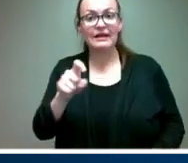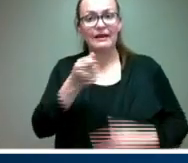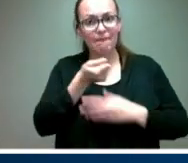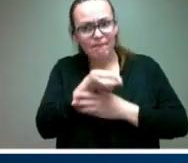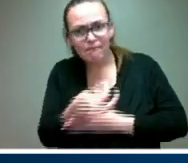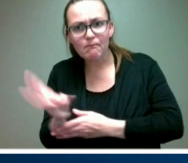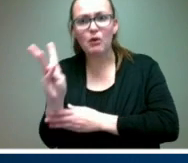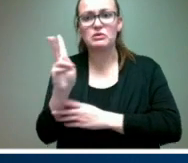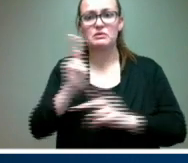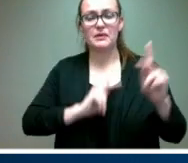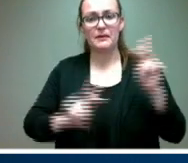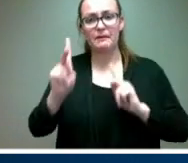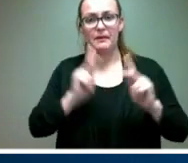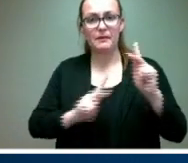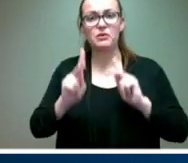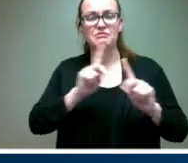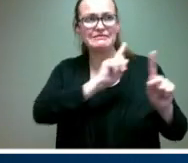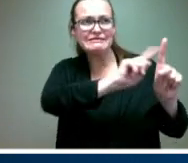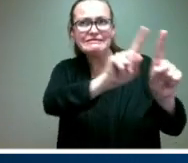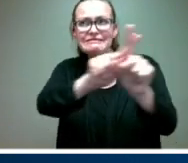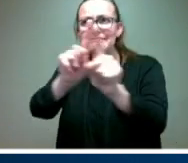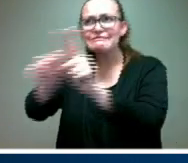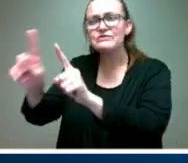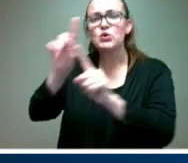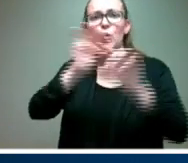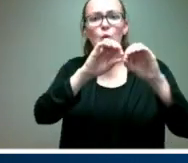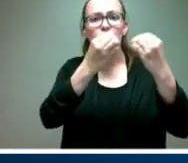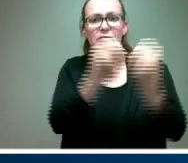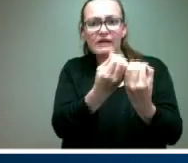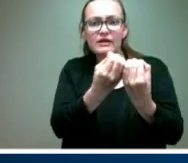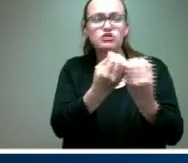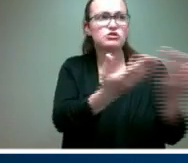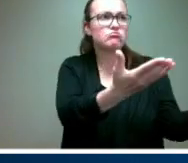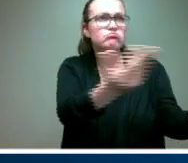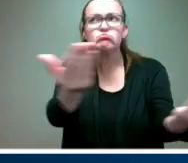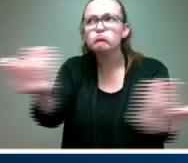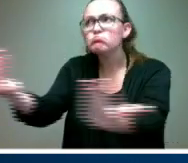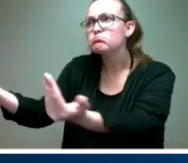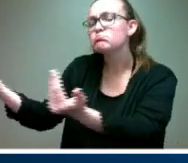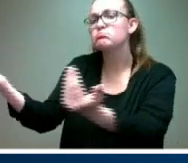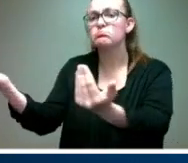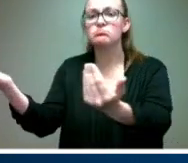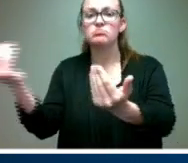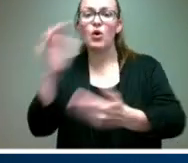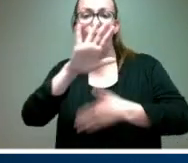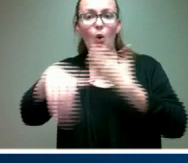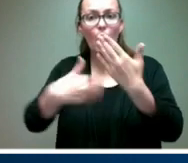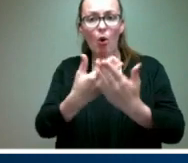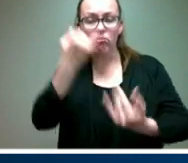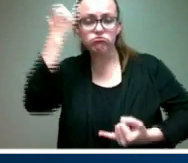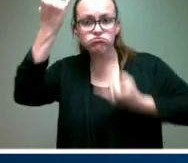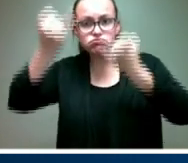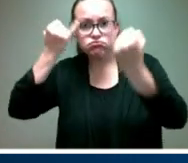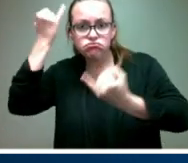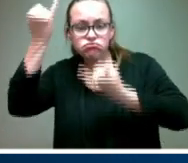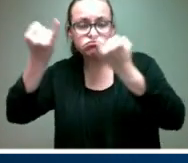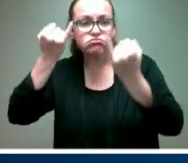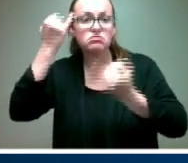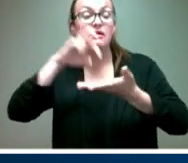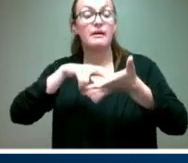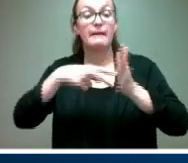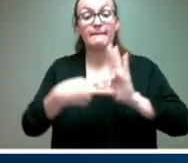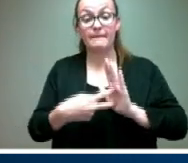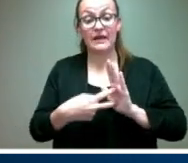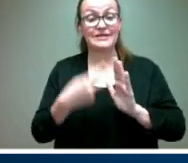the table with us so that we know that as we get ready to open up our doors, whenever that happens, for our 50